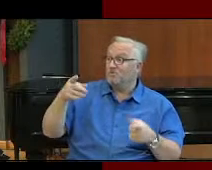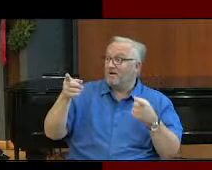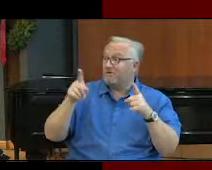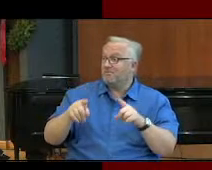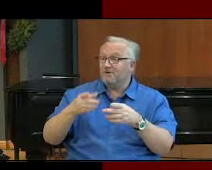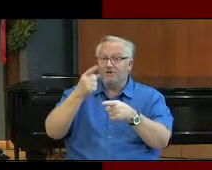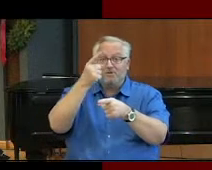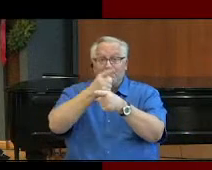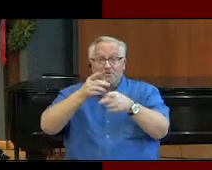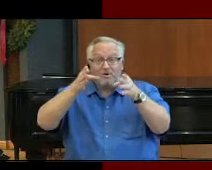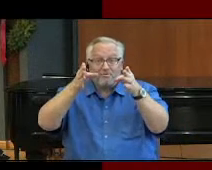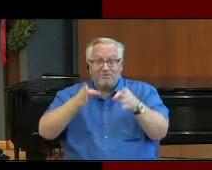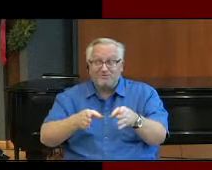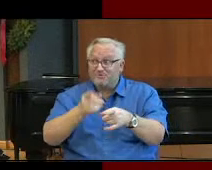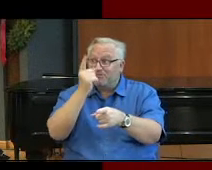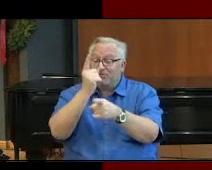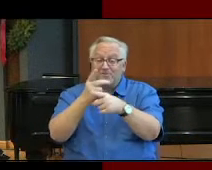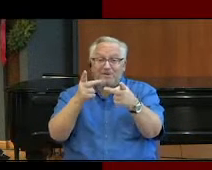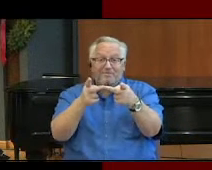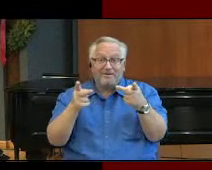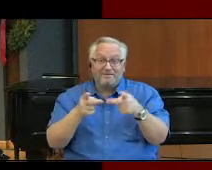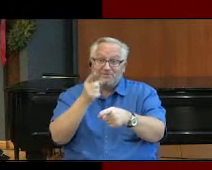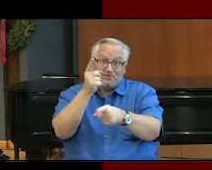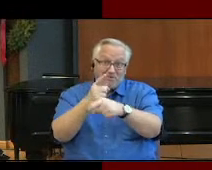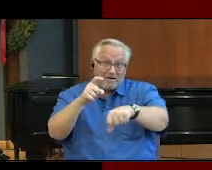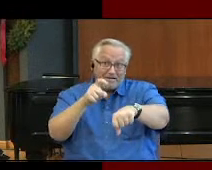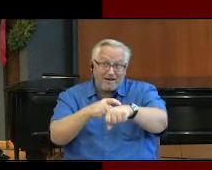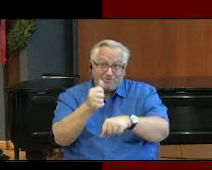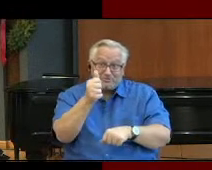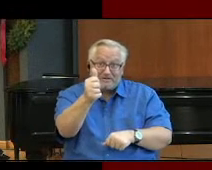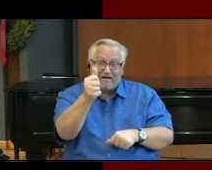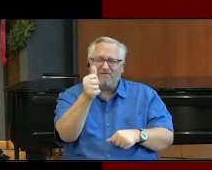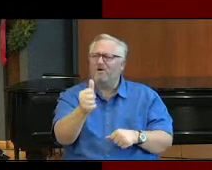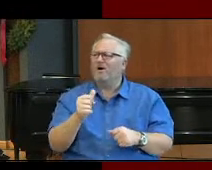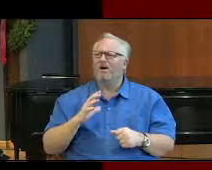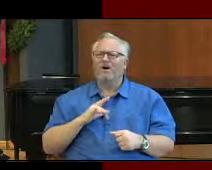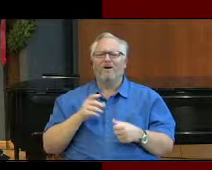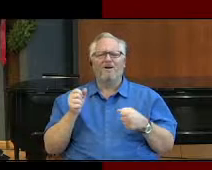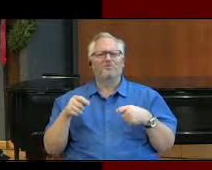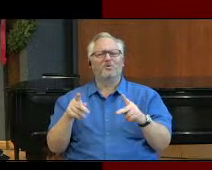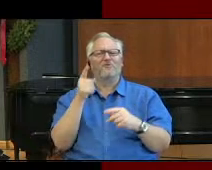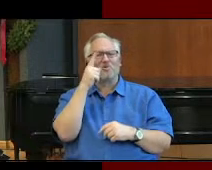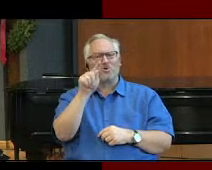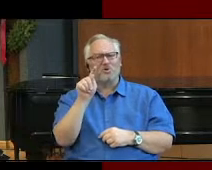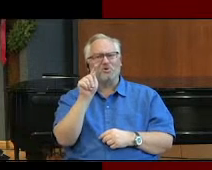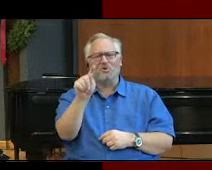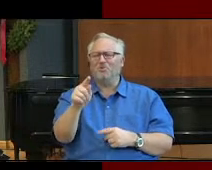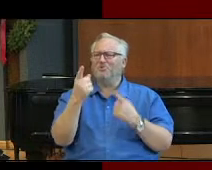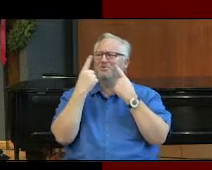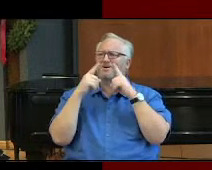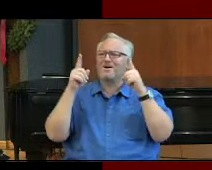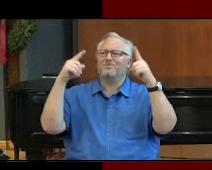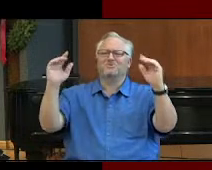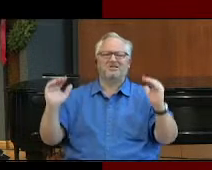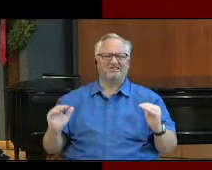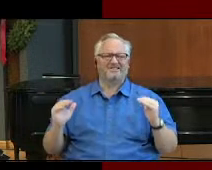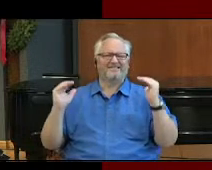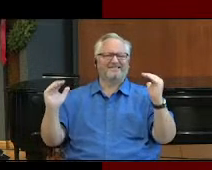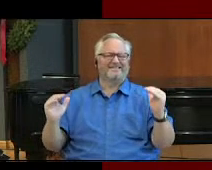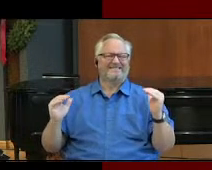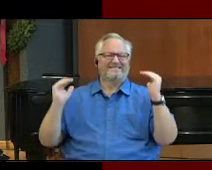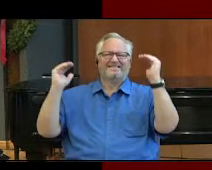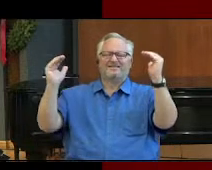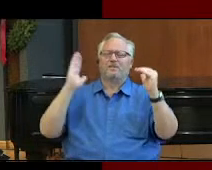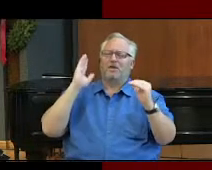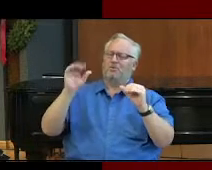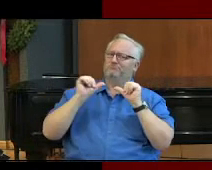be the right person at the right place at the right time, there is an opportunity for you to accomplish advancements of